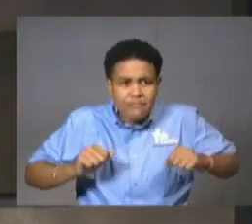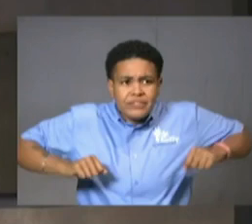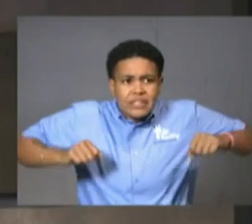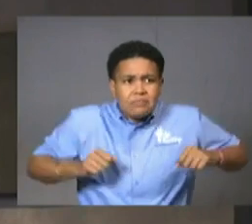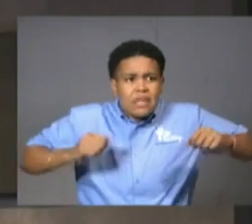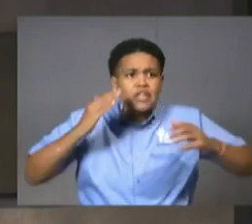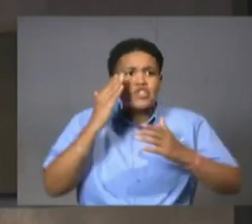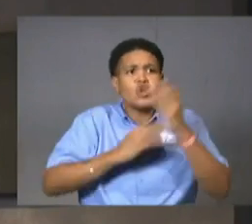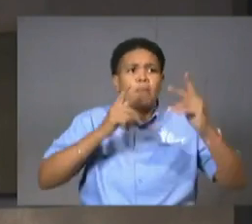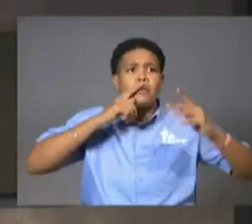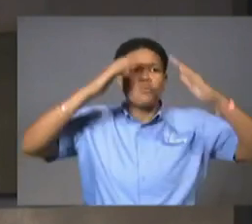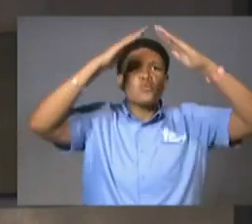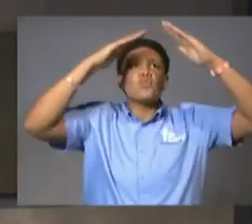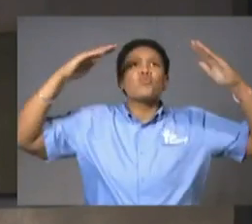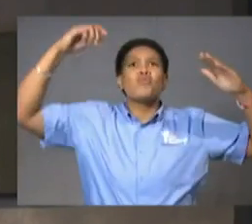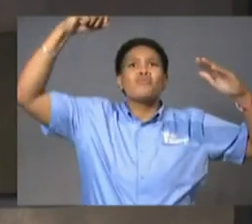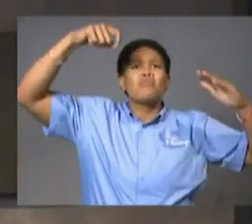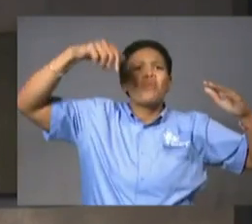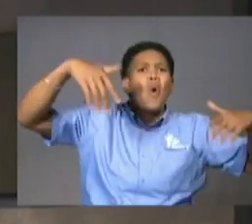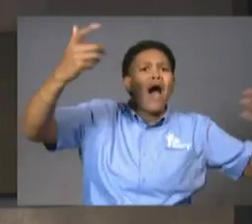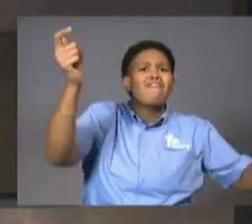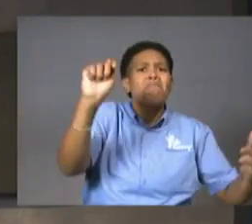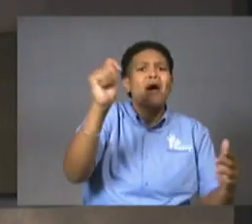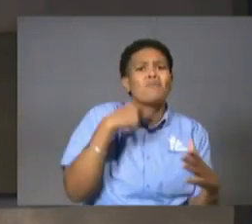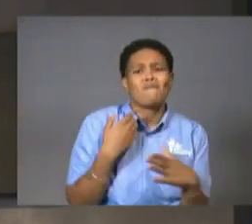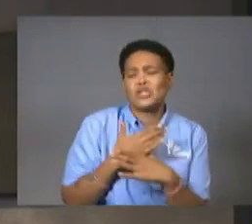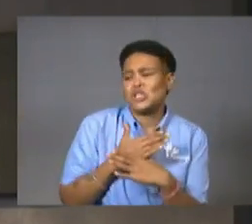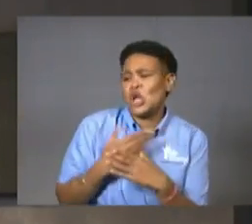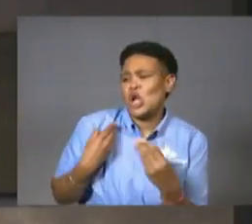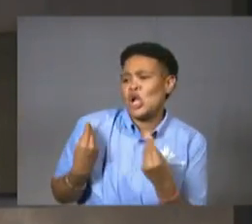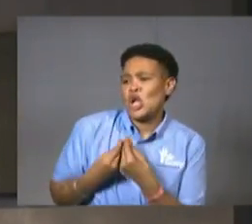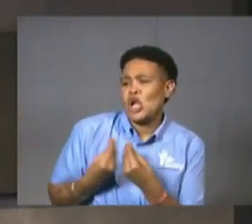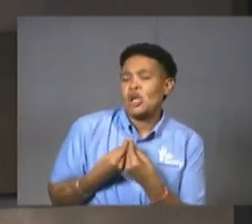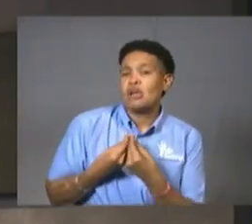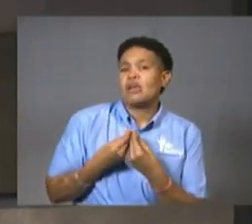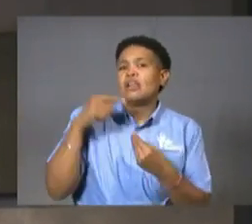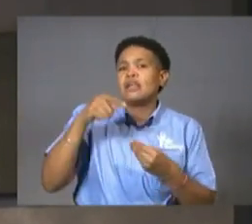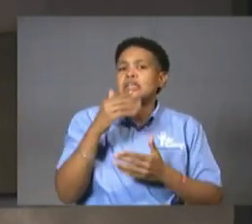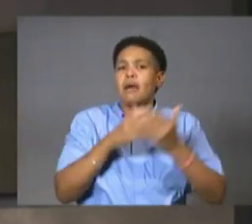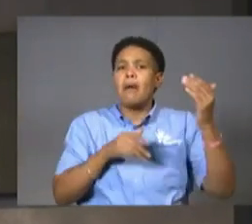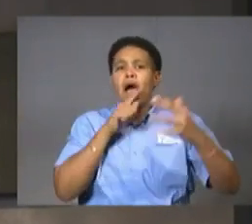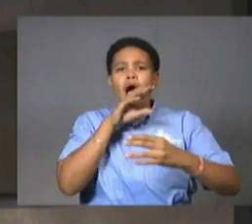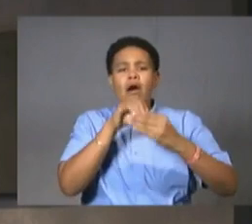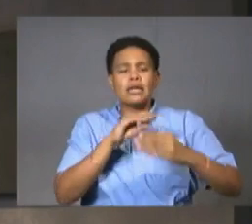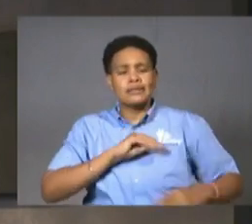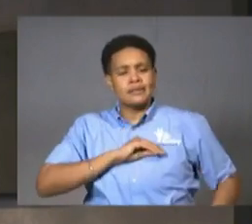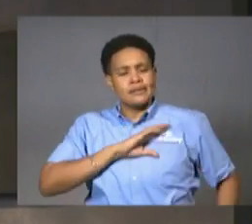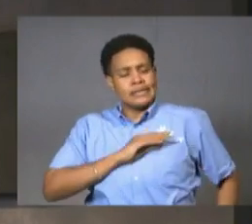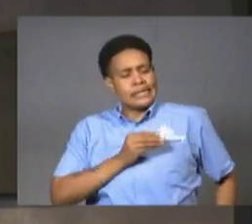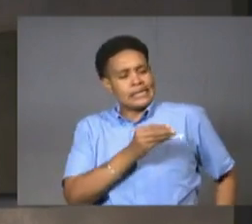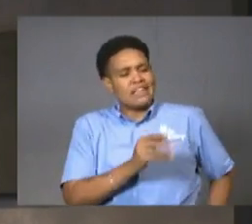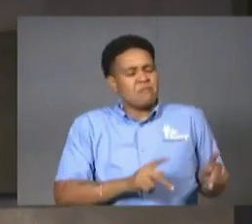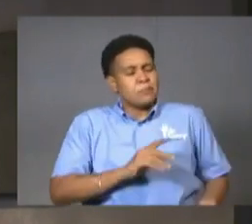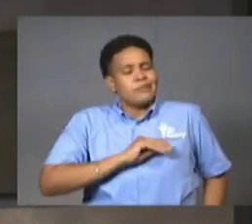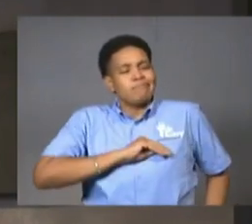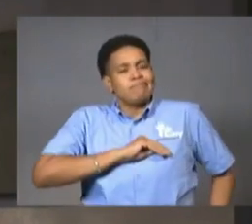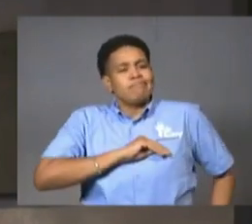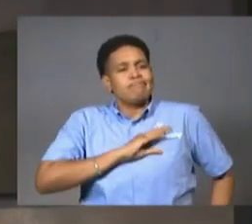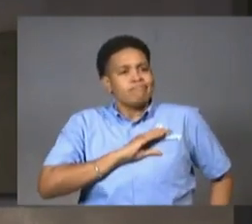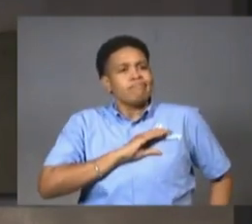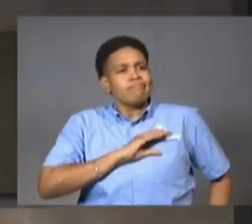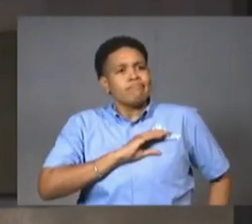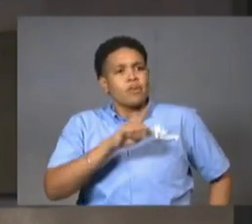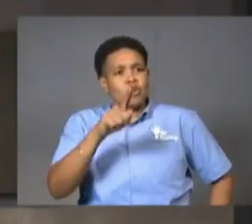leaking, they don't have bathrooms, they have to share, and so on. This is a part of building the dignity of our people, and it will stimulate